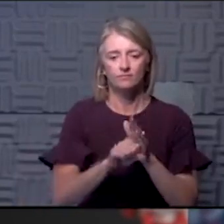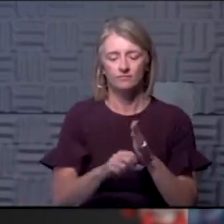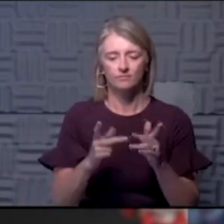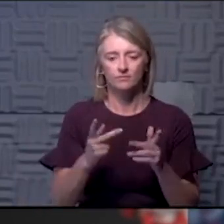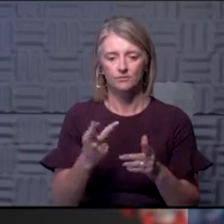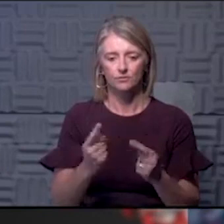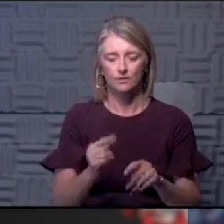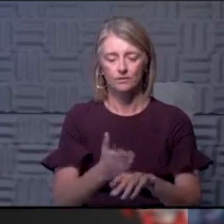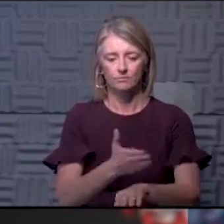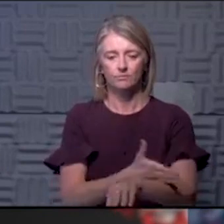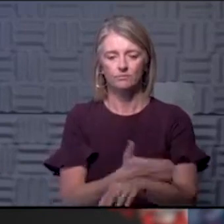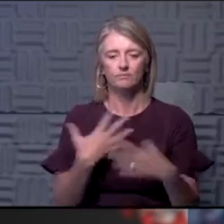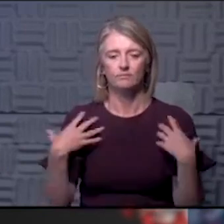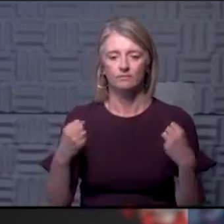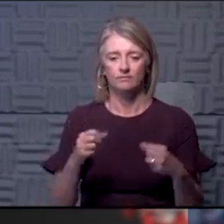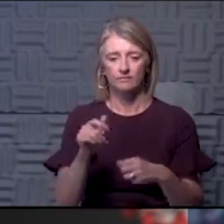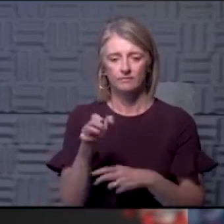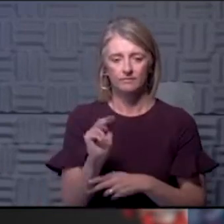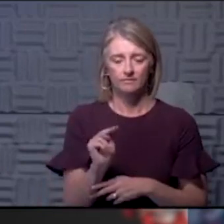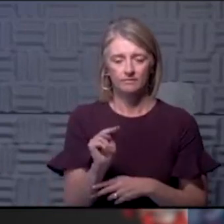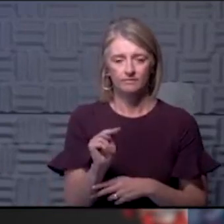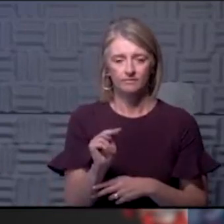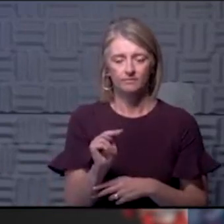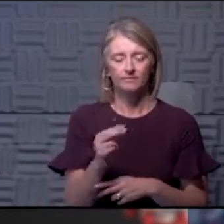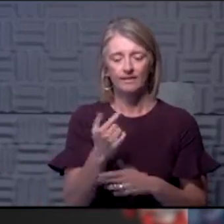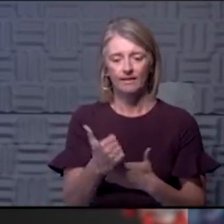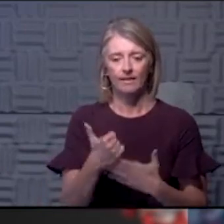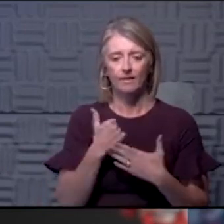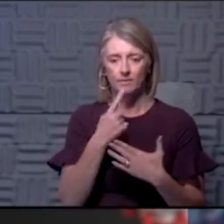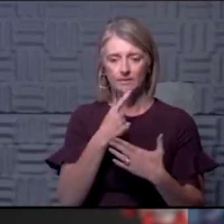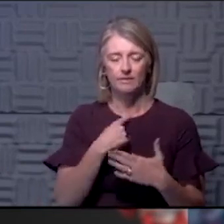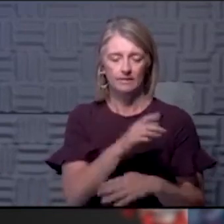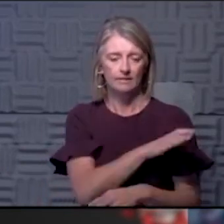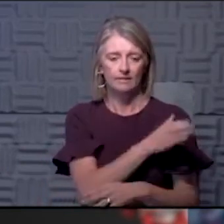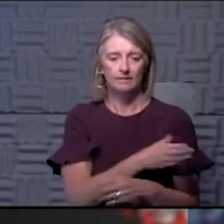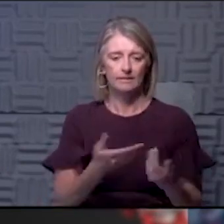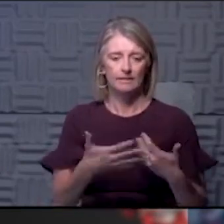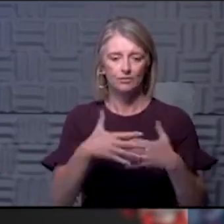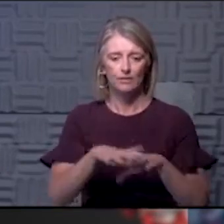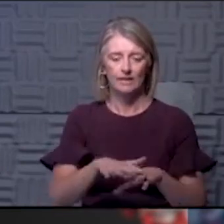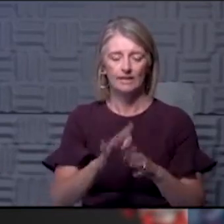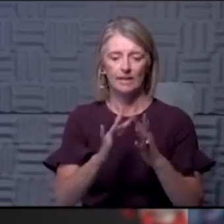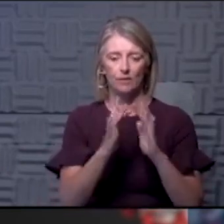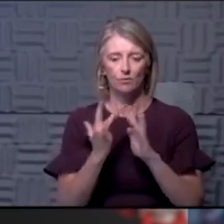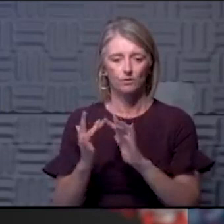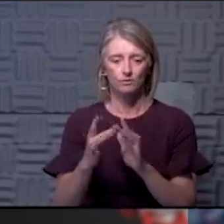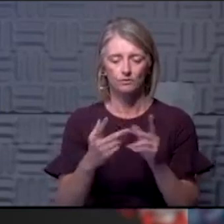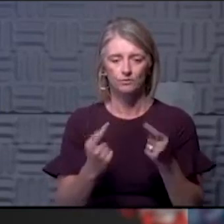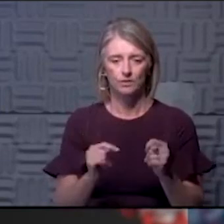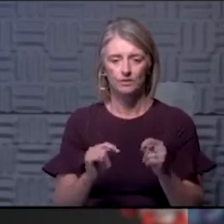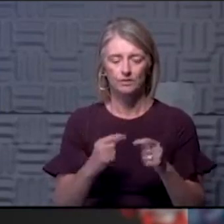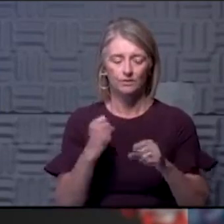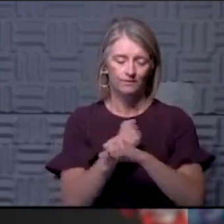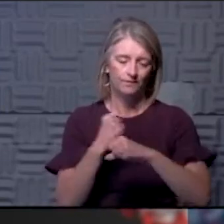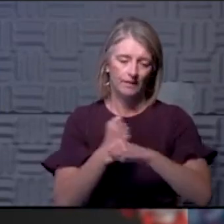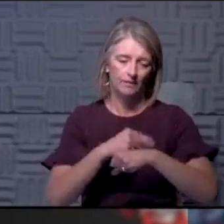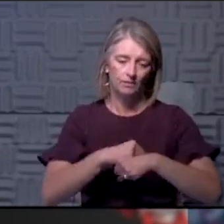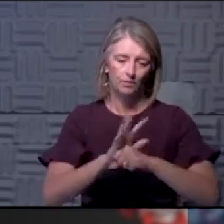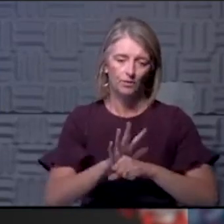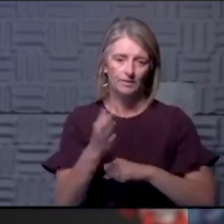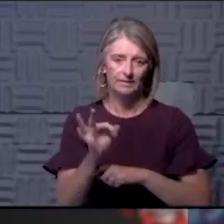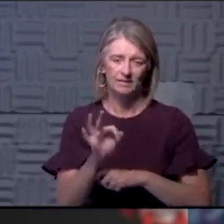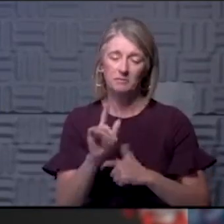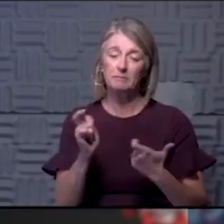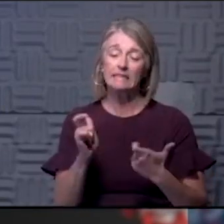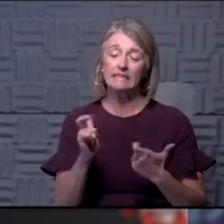of Kansans. Together, they're going to help us tell the story of a statewide clinically integrated network trying to fight COVID-19.